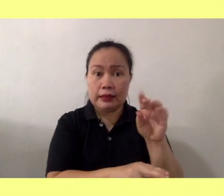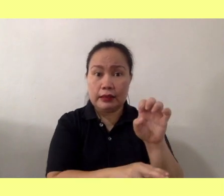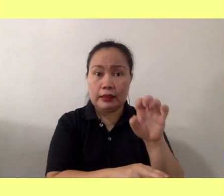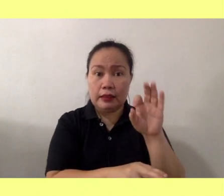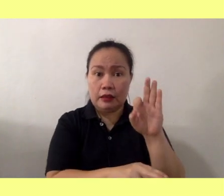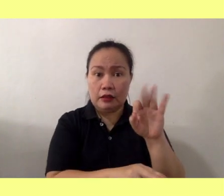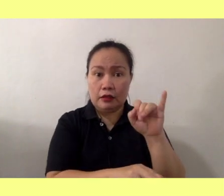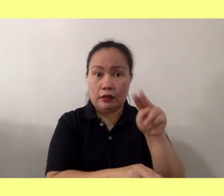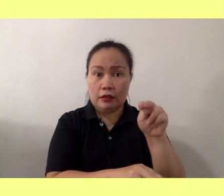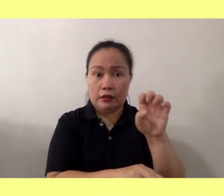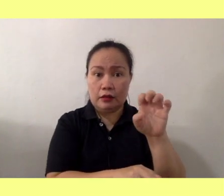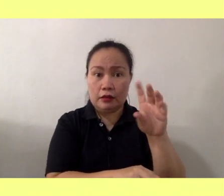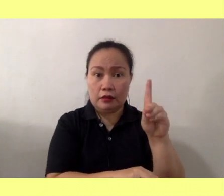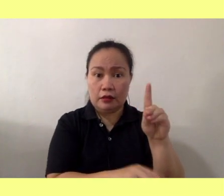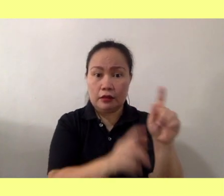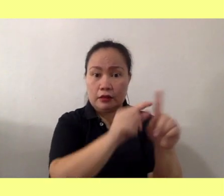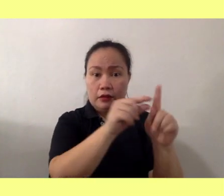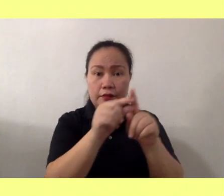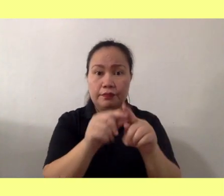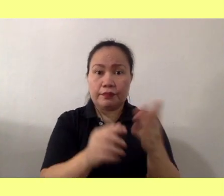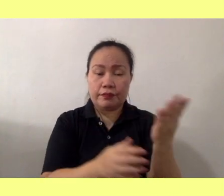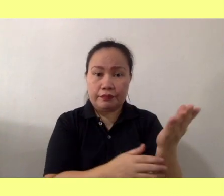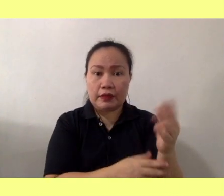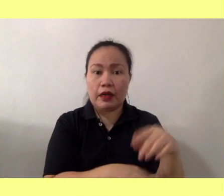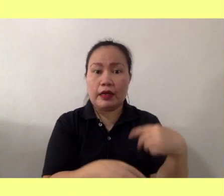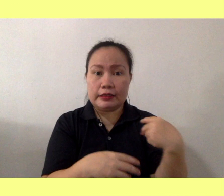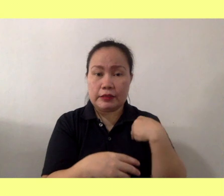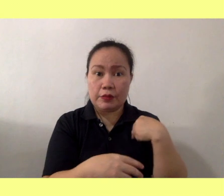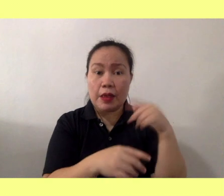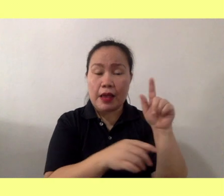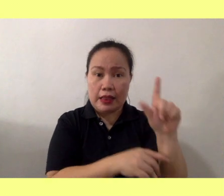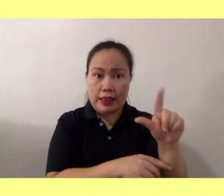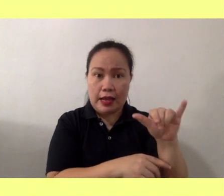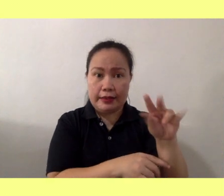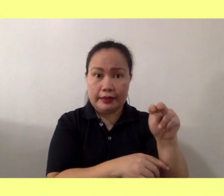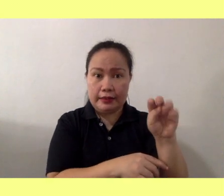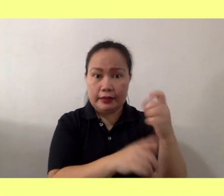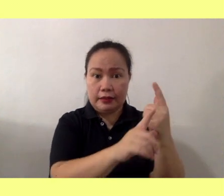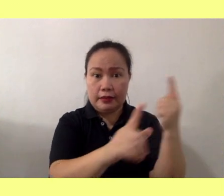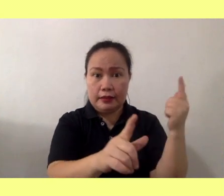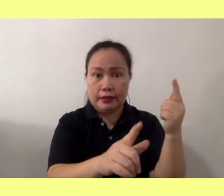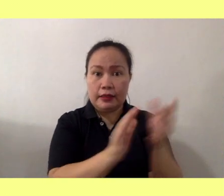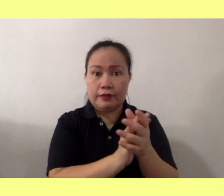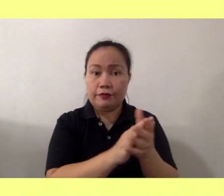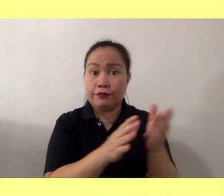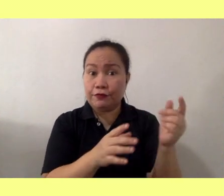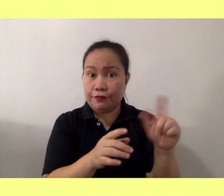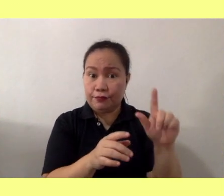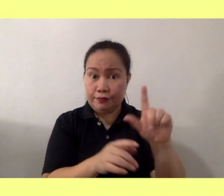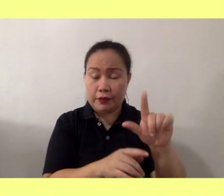line. Now, for defined terms, we can have the line segment, which